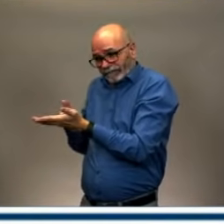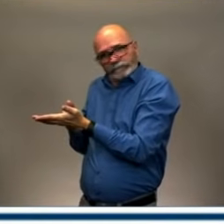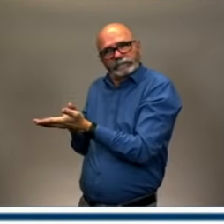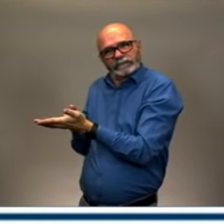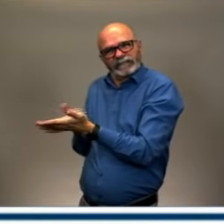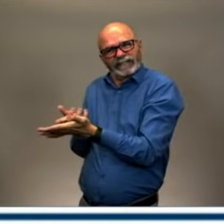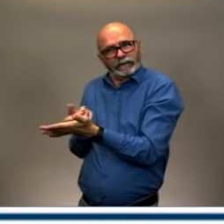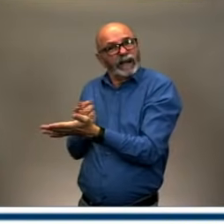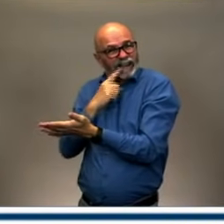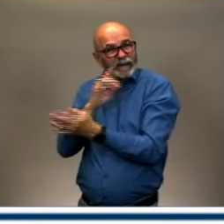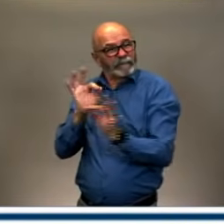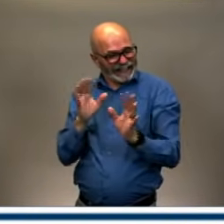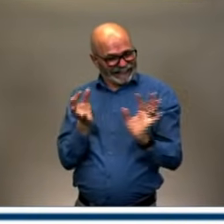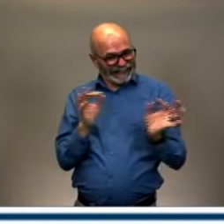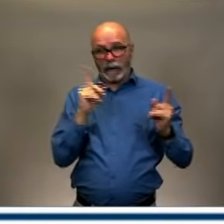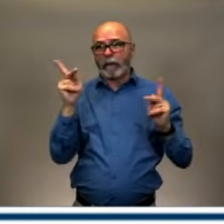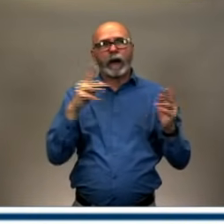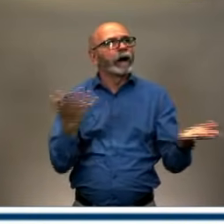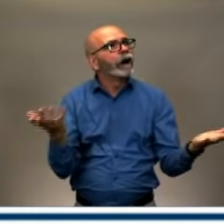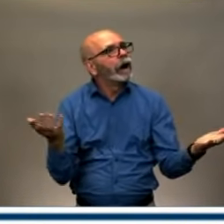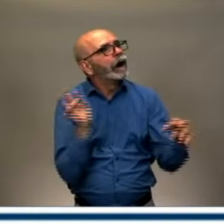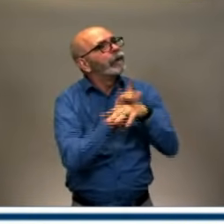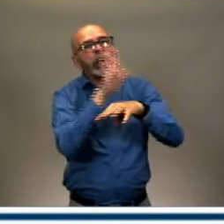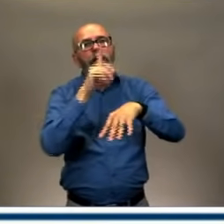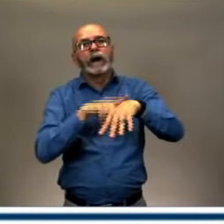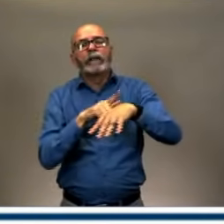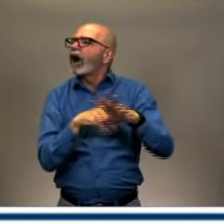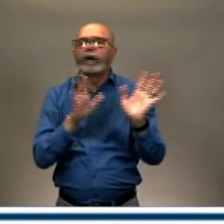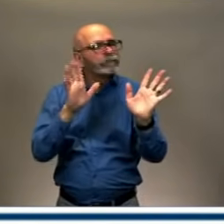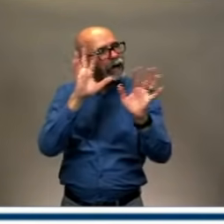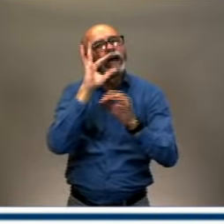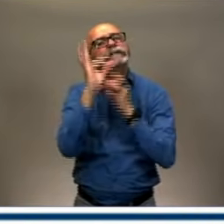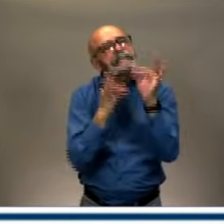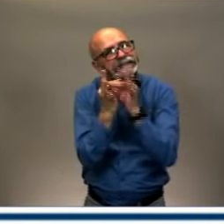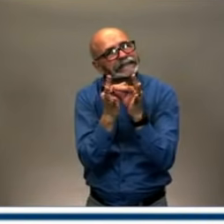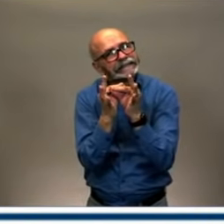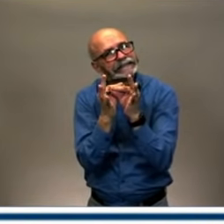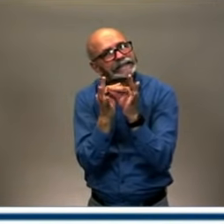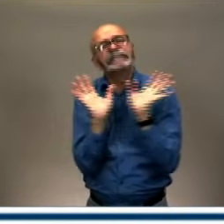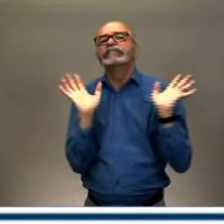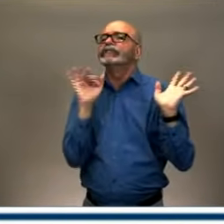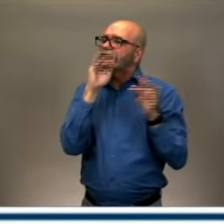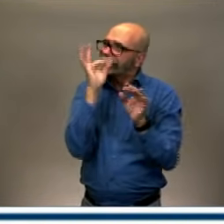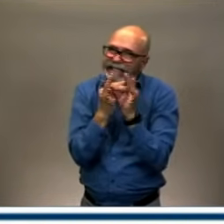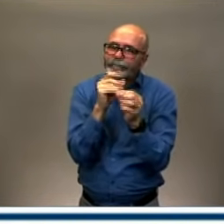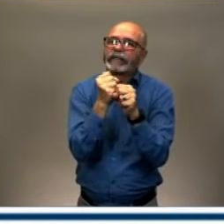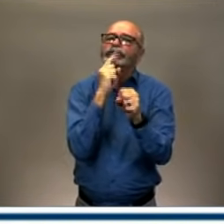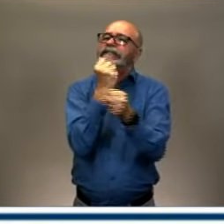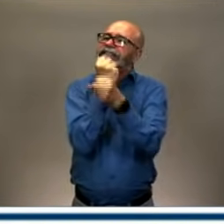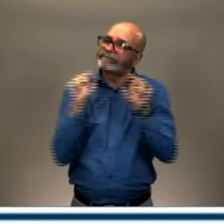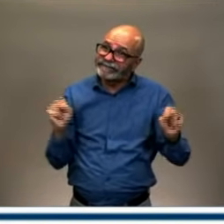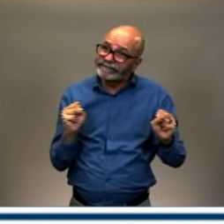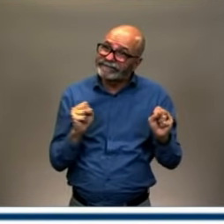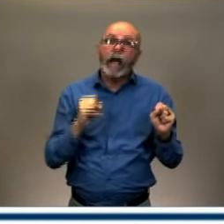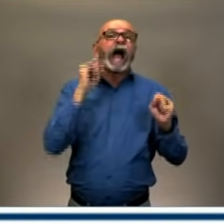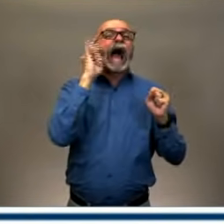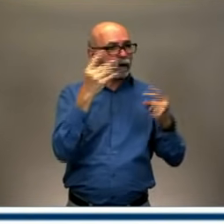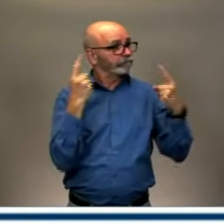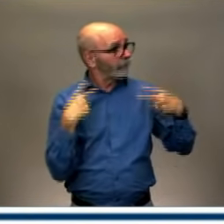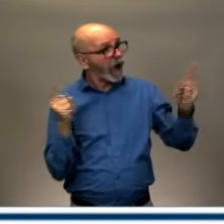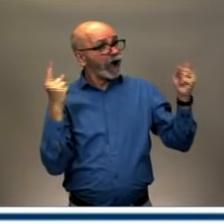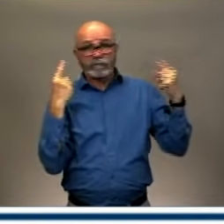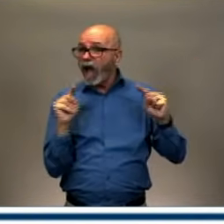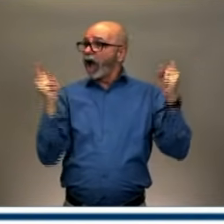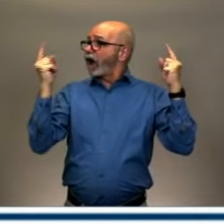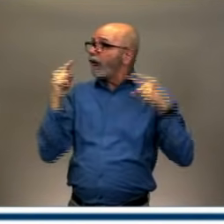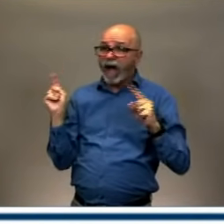and tried out so we know that we can do it safely before we actually put vaccine into that distribution chain, if you